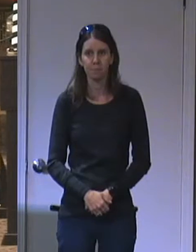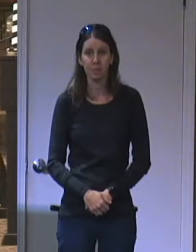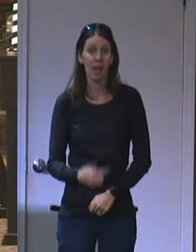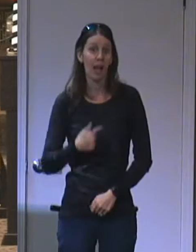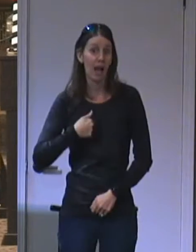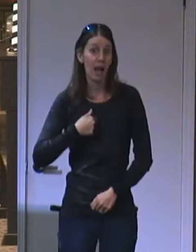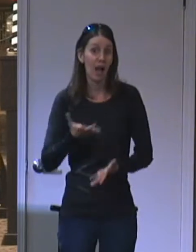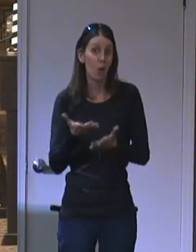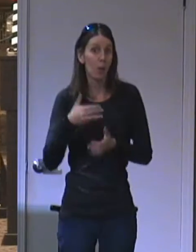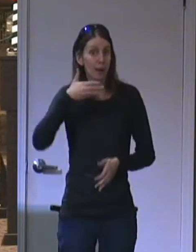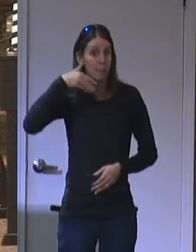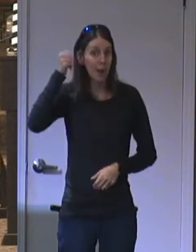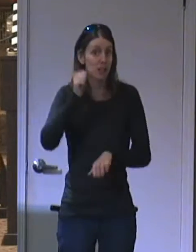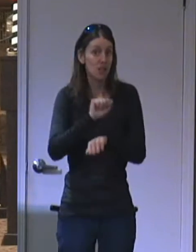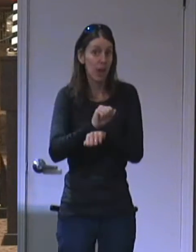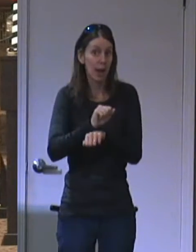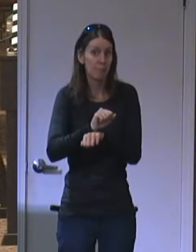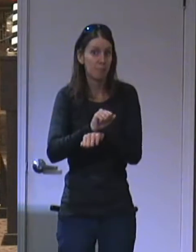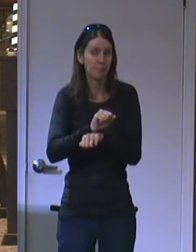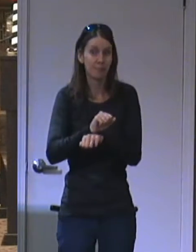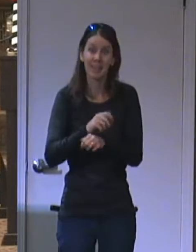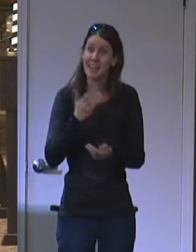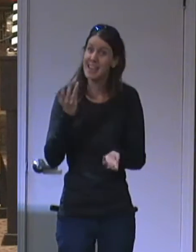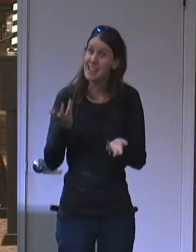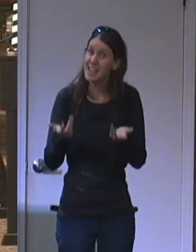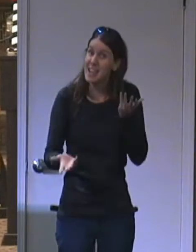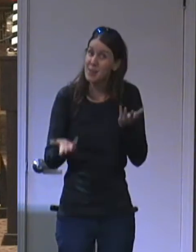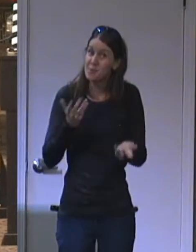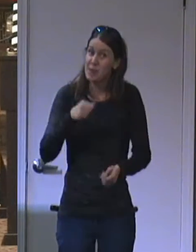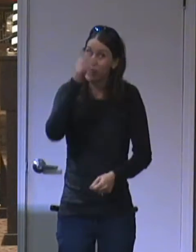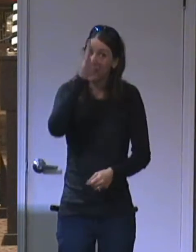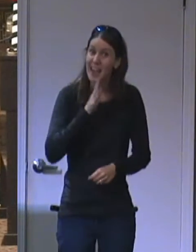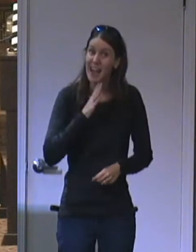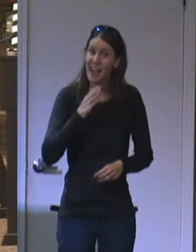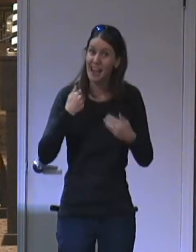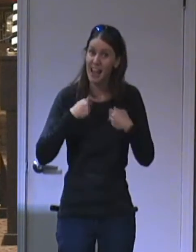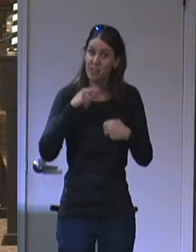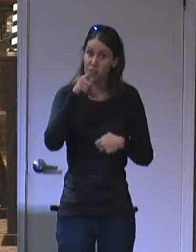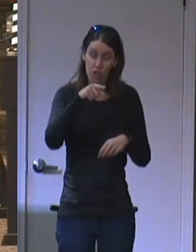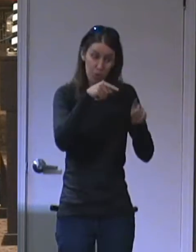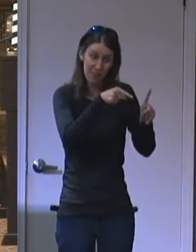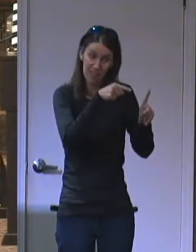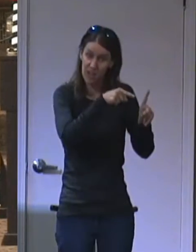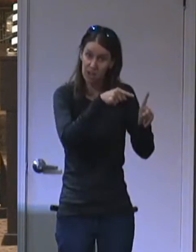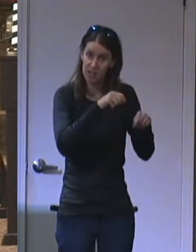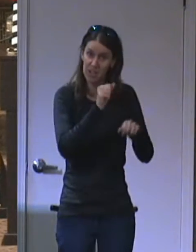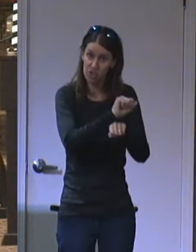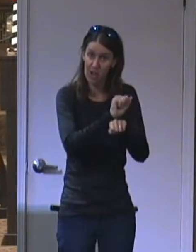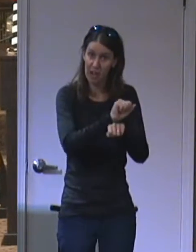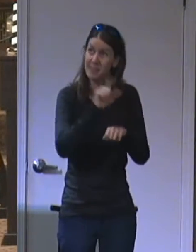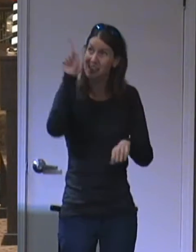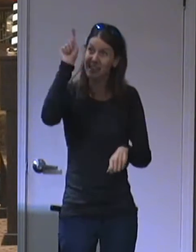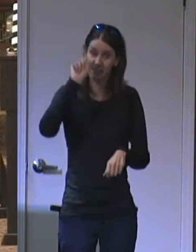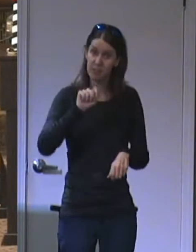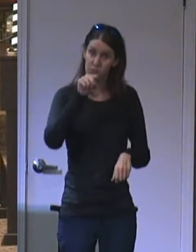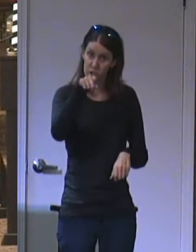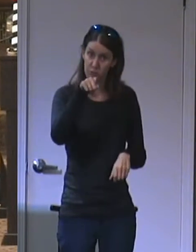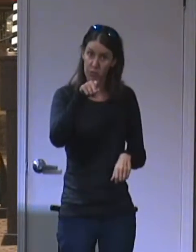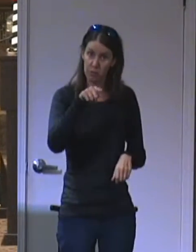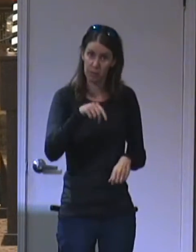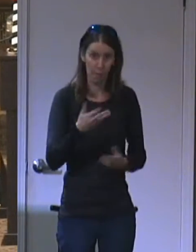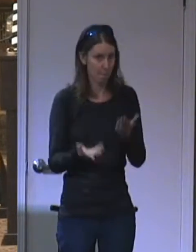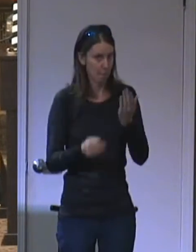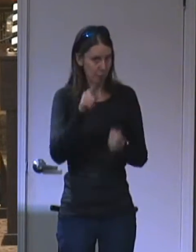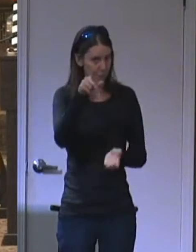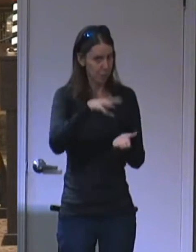Well, I want a better job. Maybe God has you in that job because He needs you there. Maybe you need to learn something,